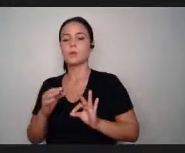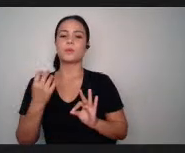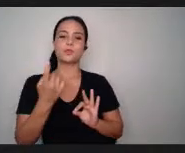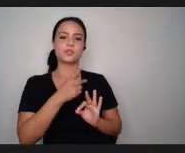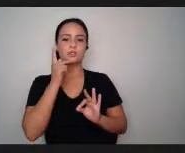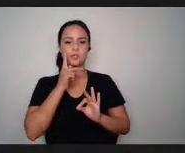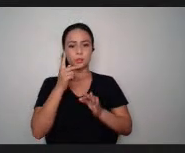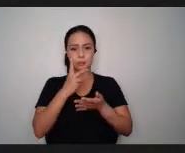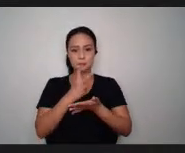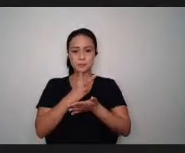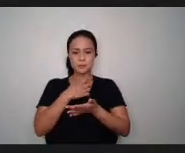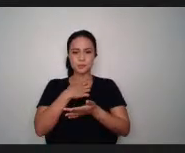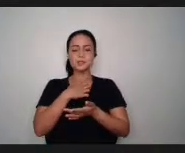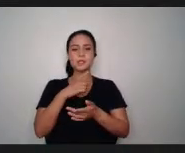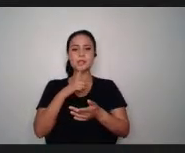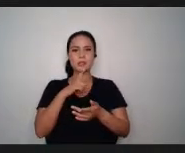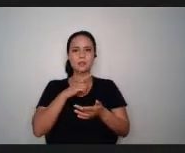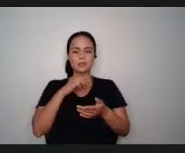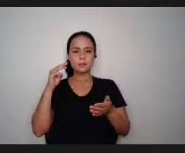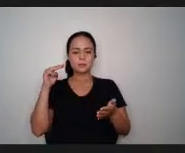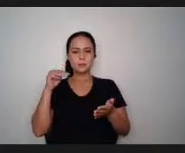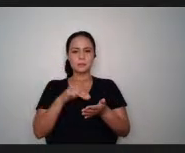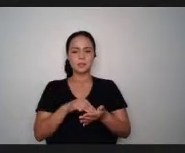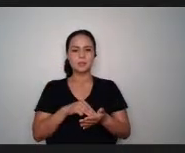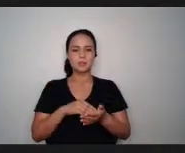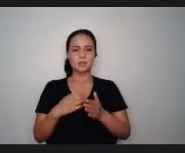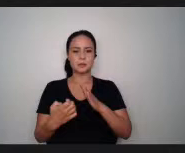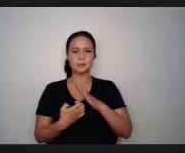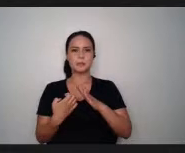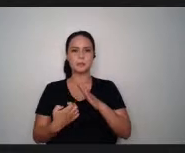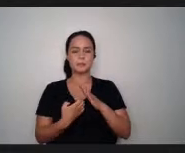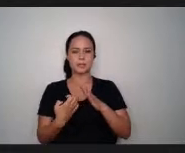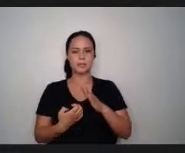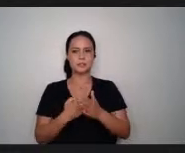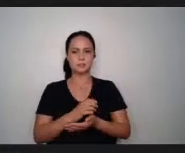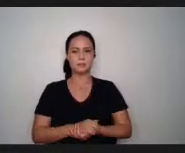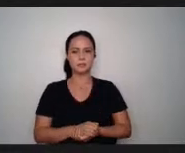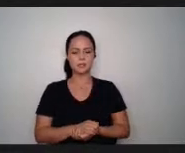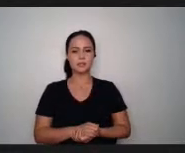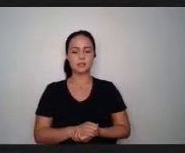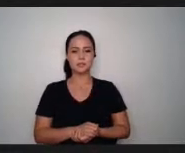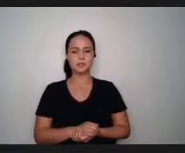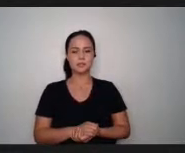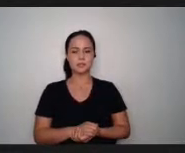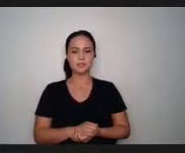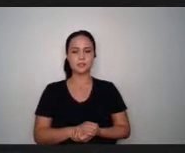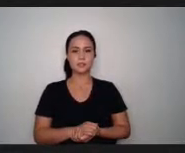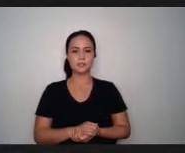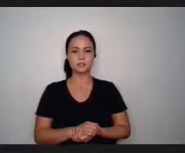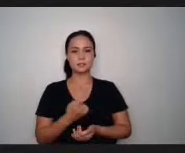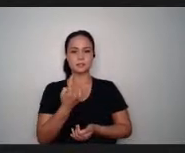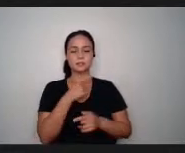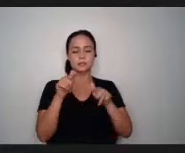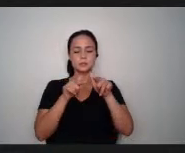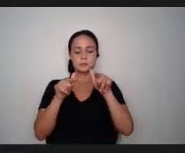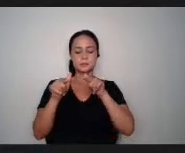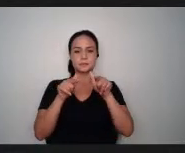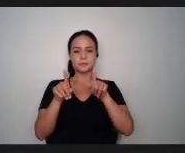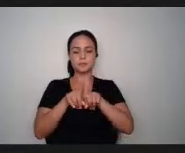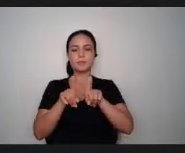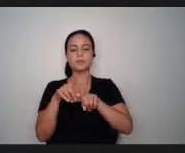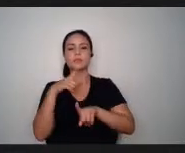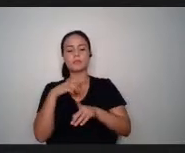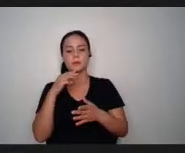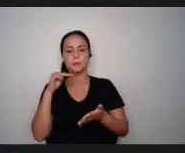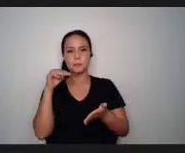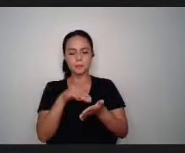And from there, the same way that we have goals in the traditional companies, in these platform companies,